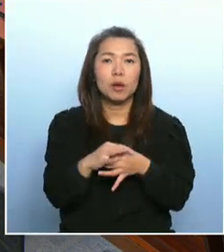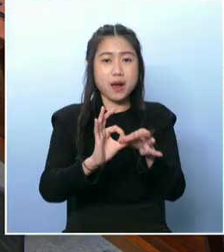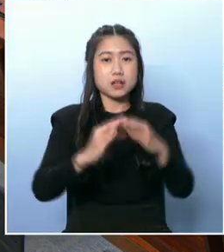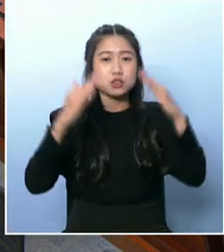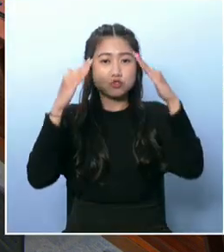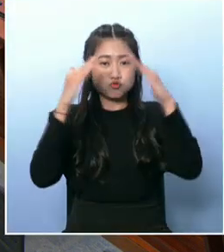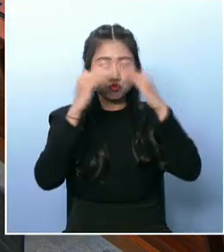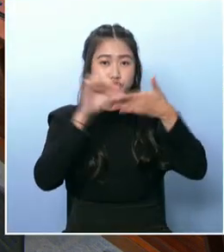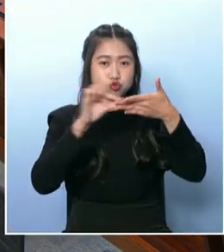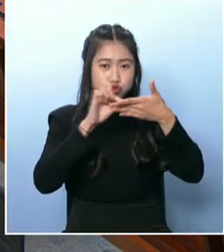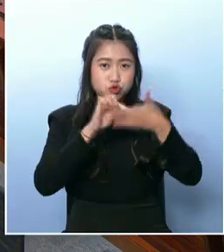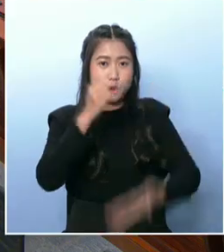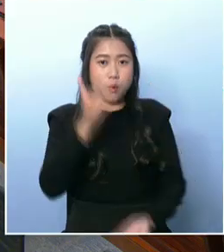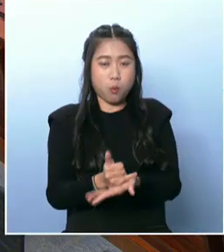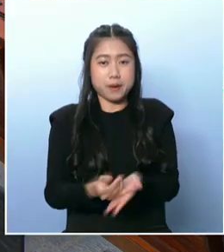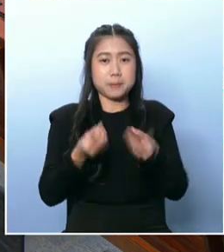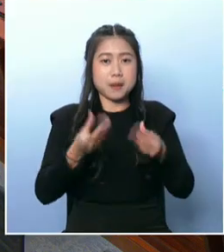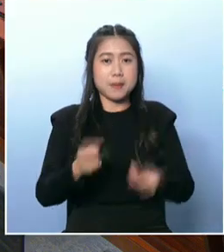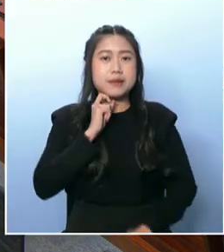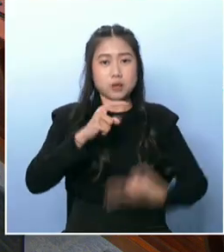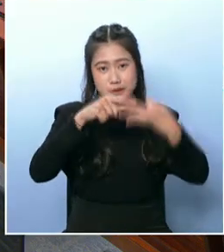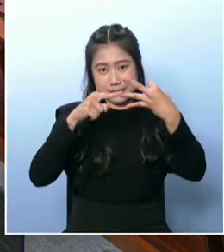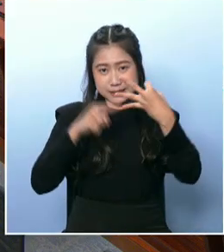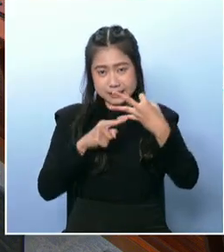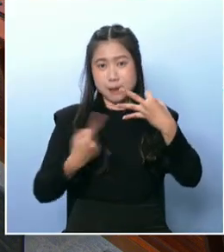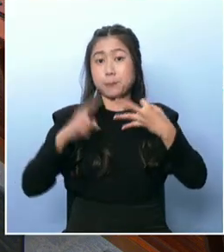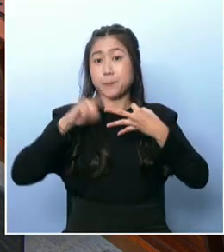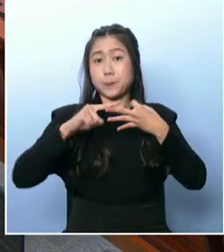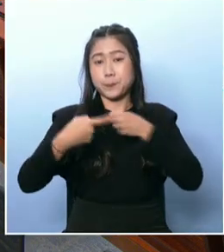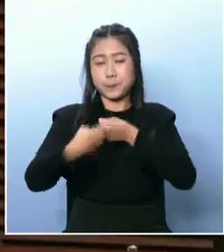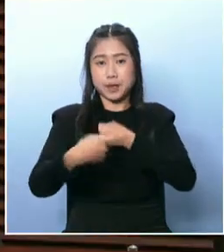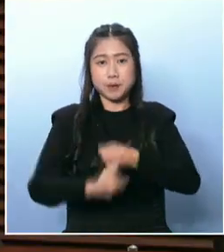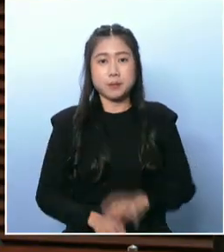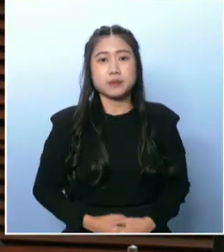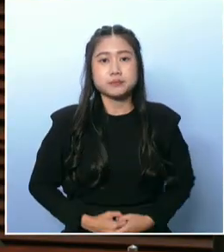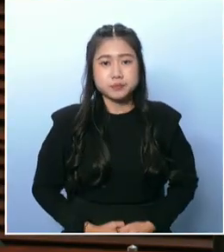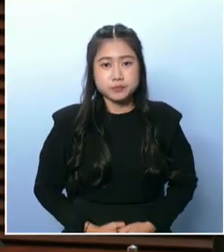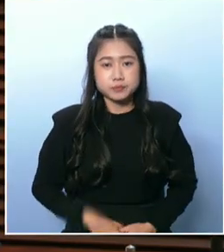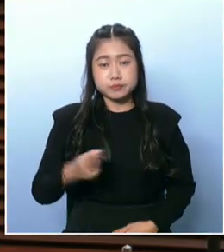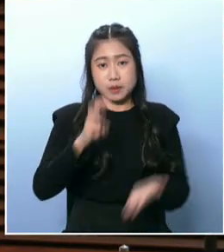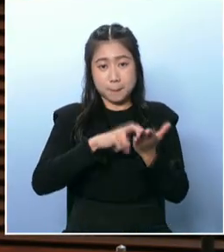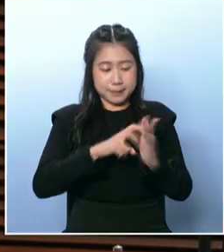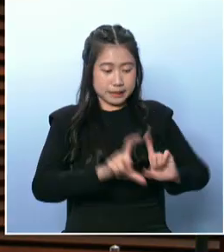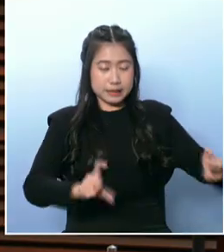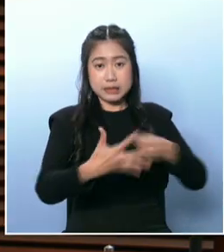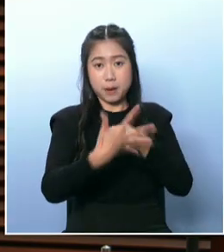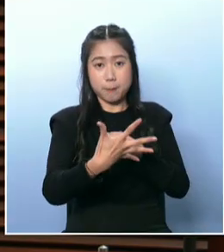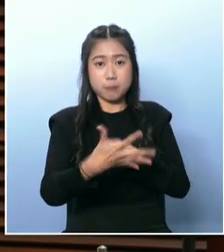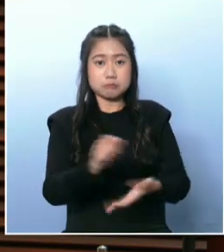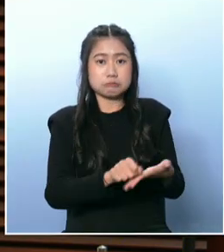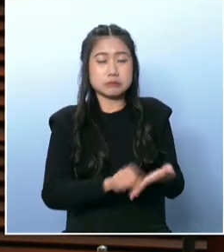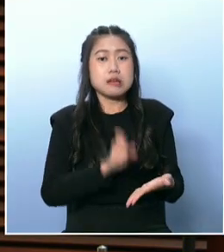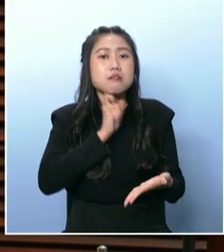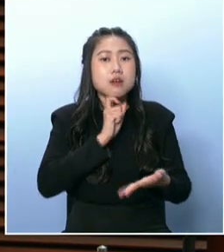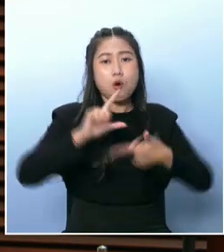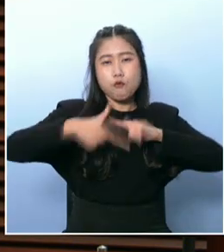you, Madam Chair. I'd like to ask about the supply of residential care home service places. According to